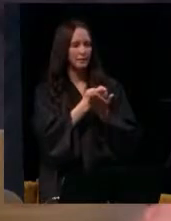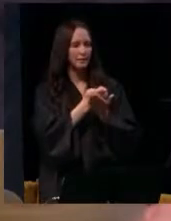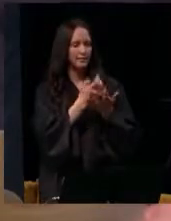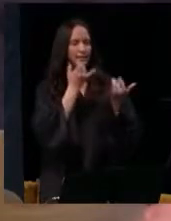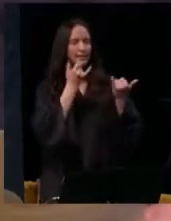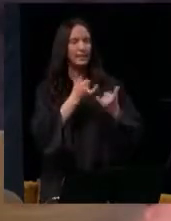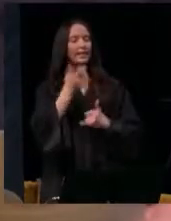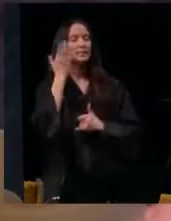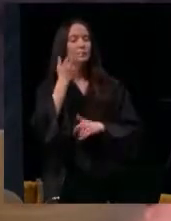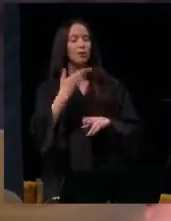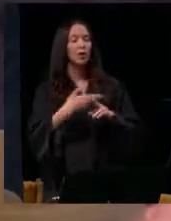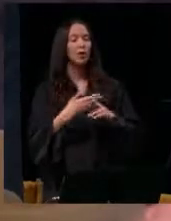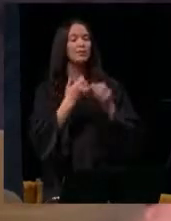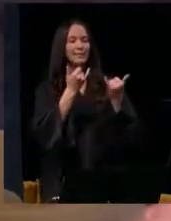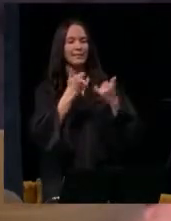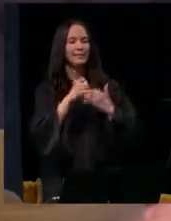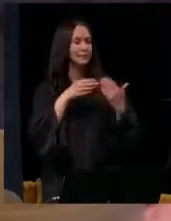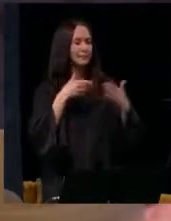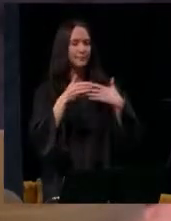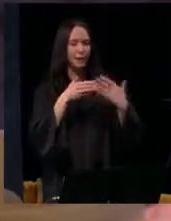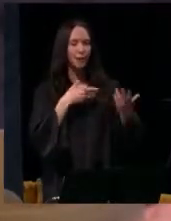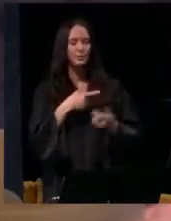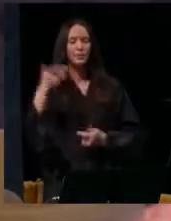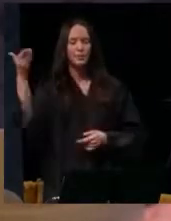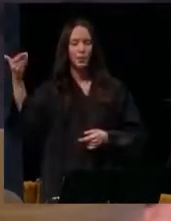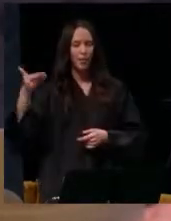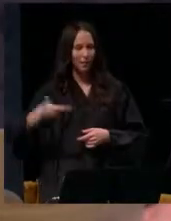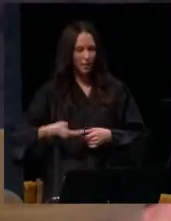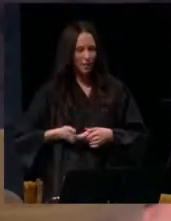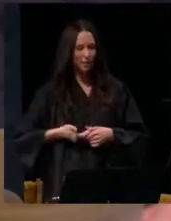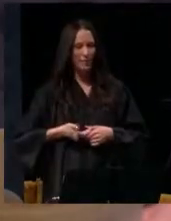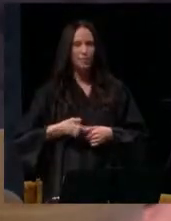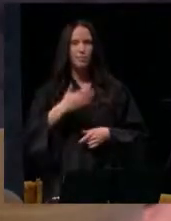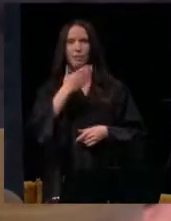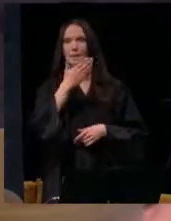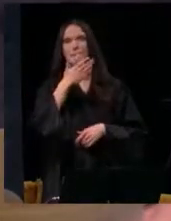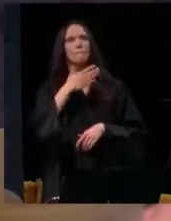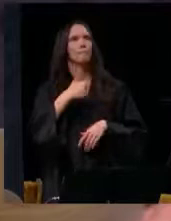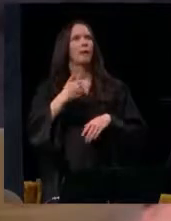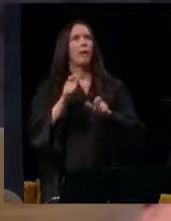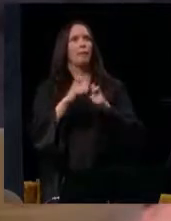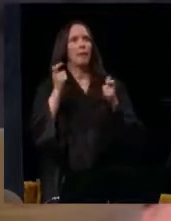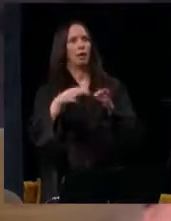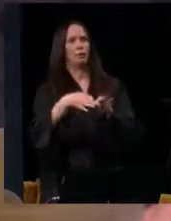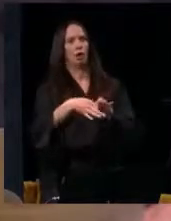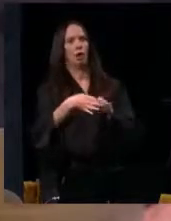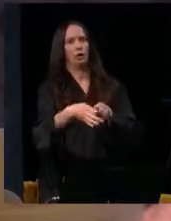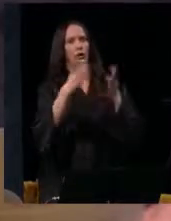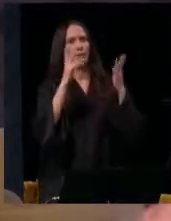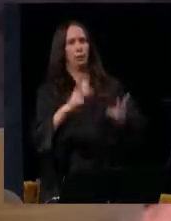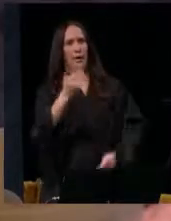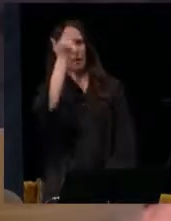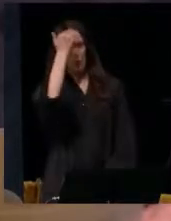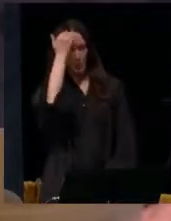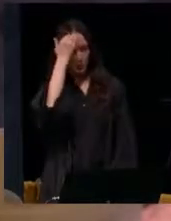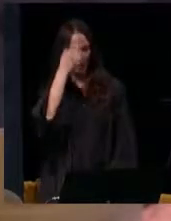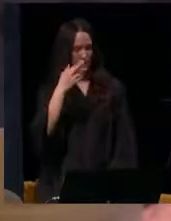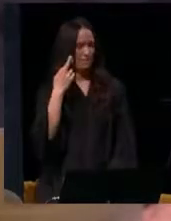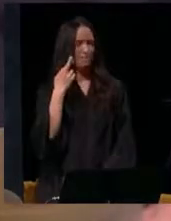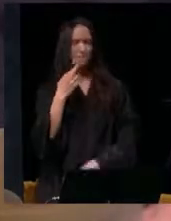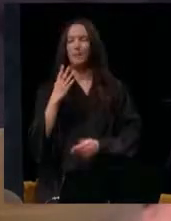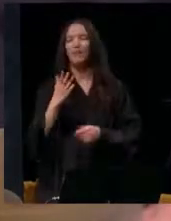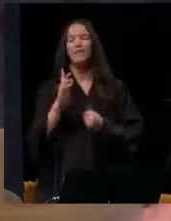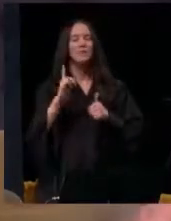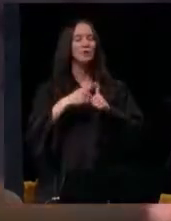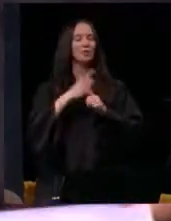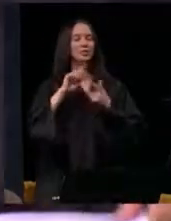Today Doesn't Matter. I'm pleased to welcome to the podium the biggest procrastinator I know and my very first friend when I moved to Fargo,